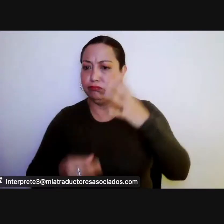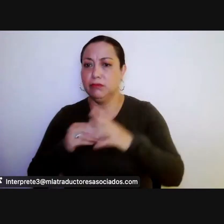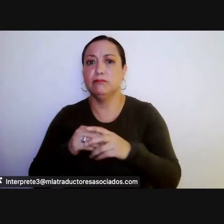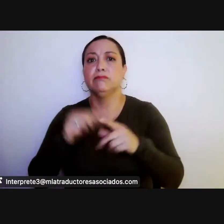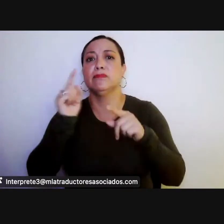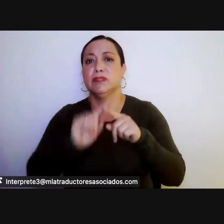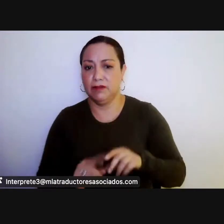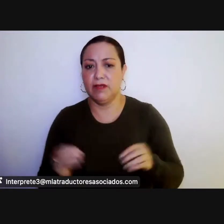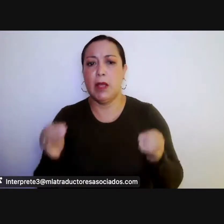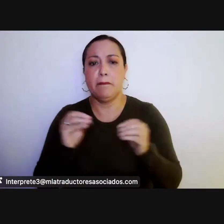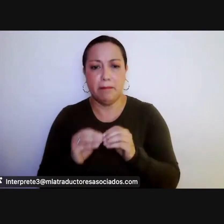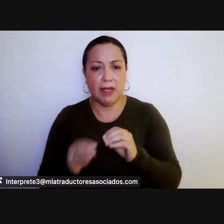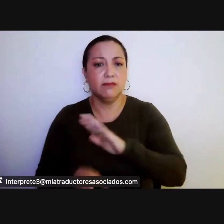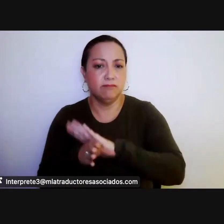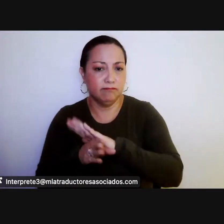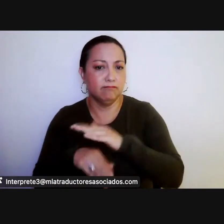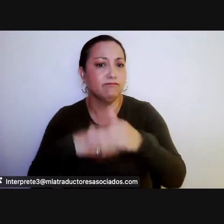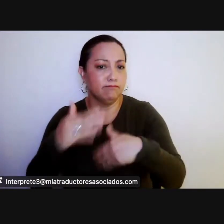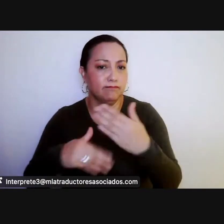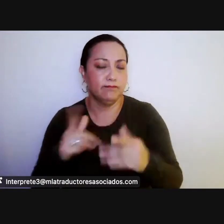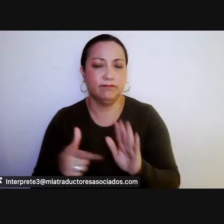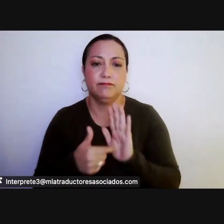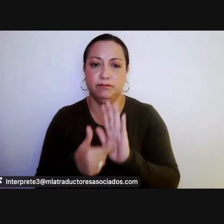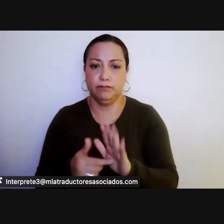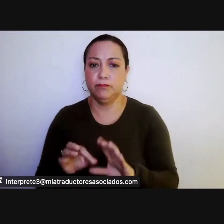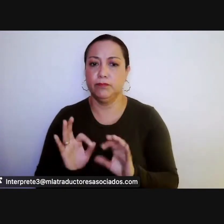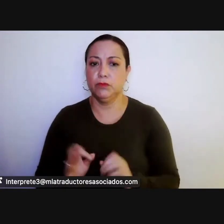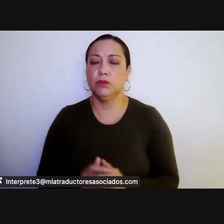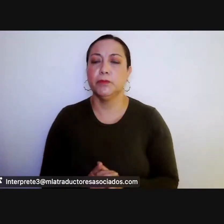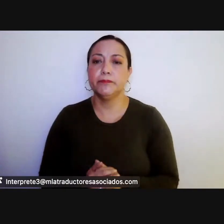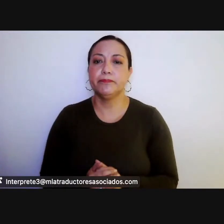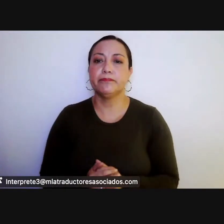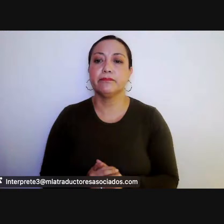this seminar and many other.